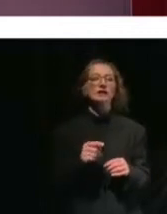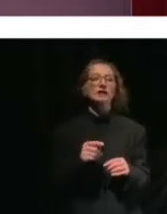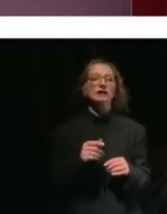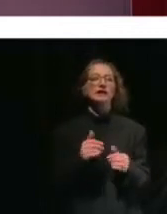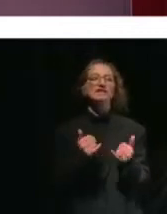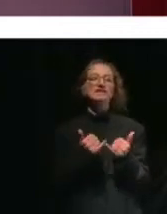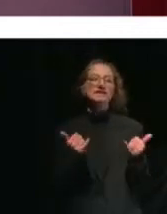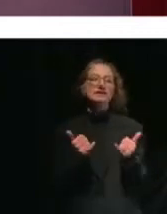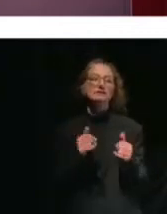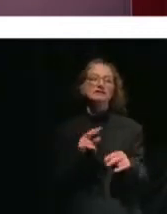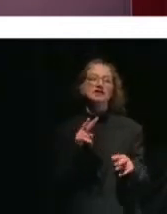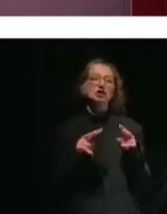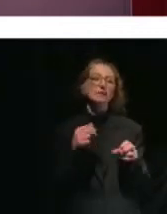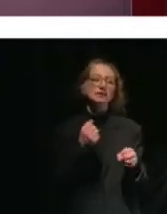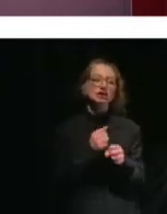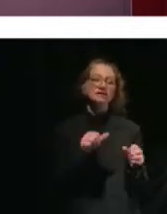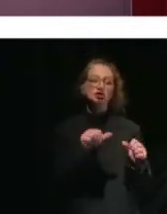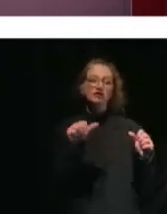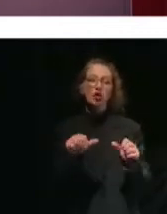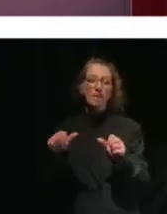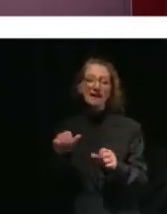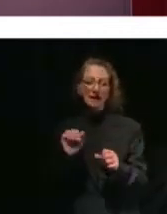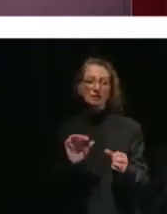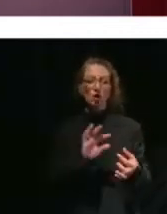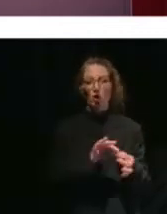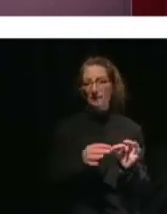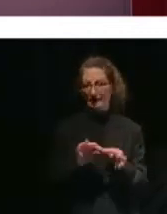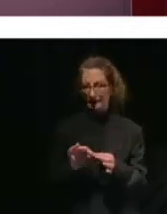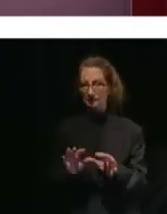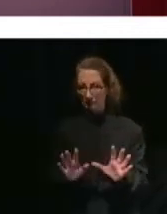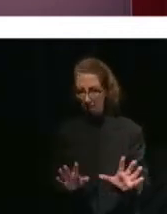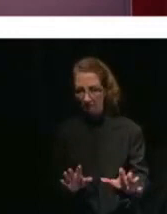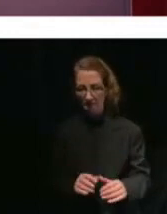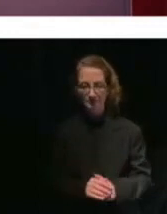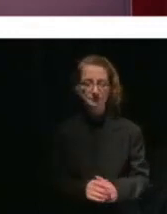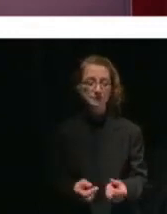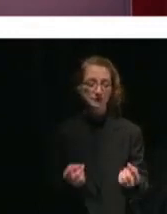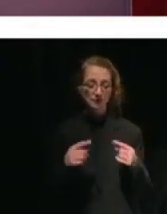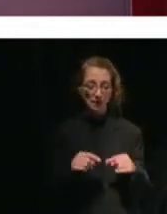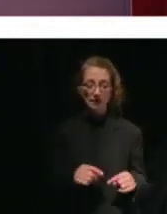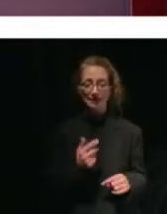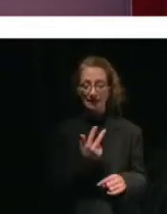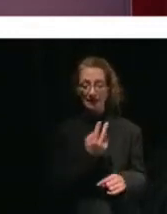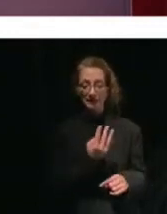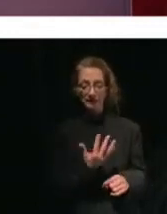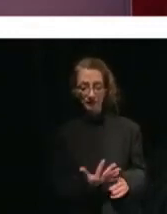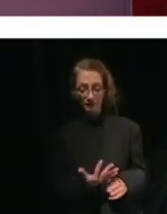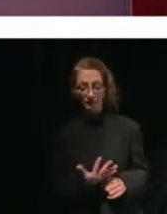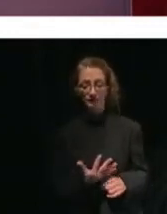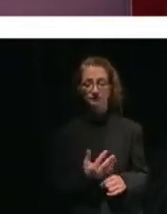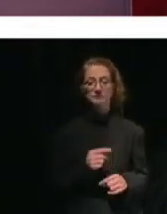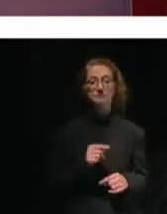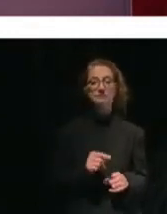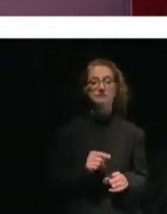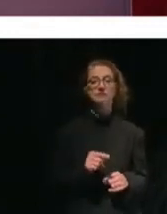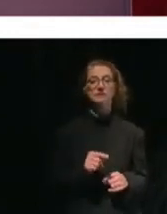How do they combine various forms of employment? And then with points